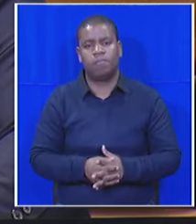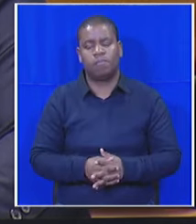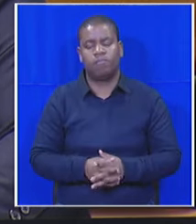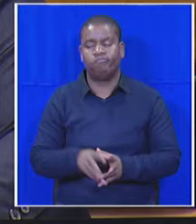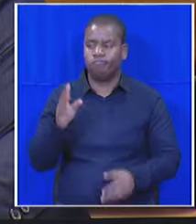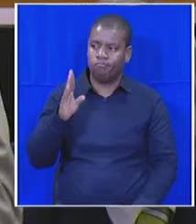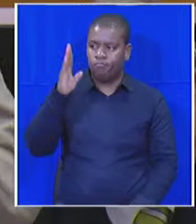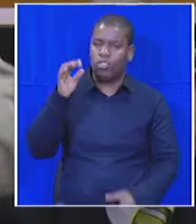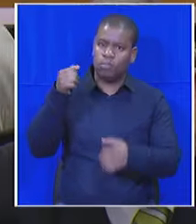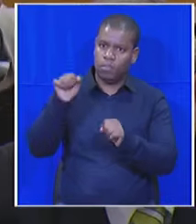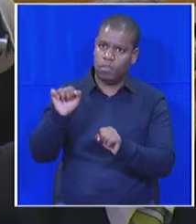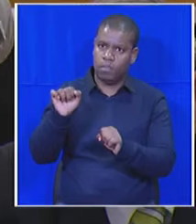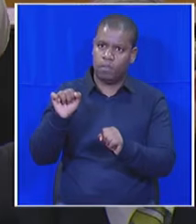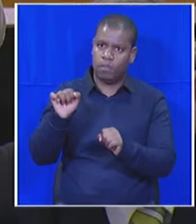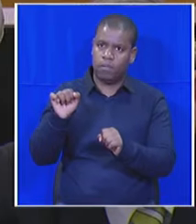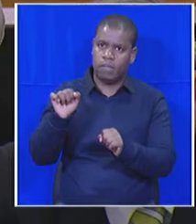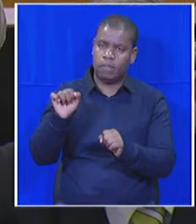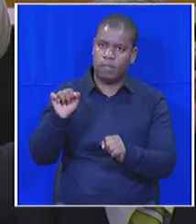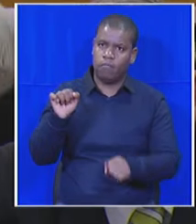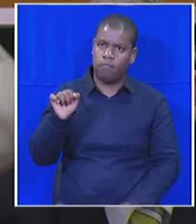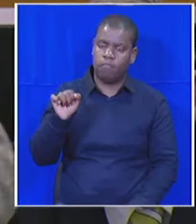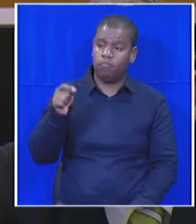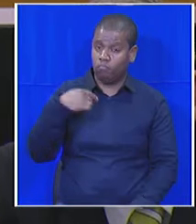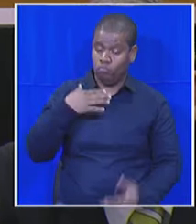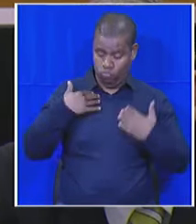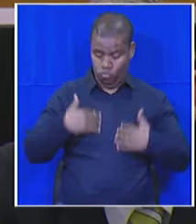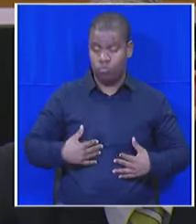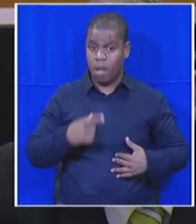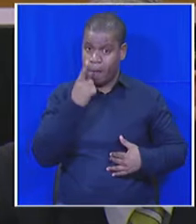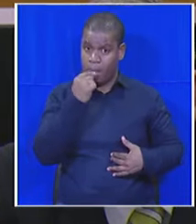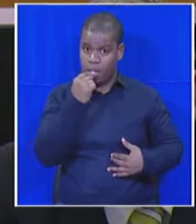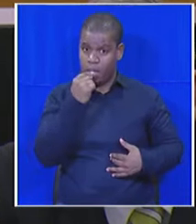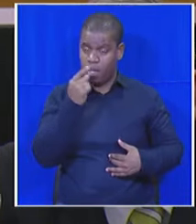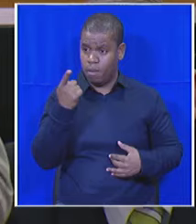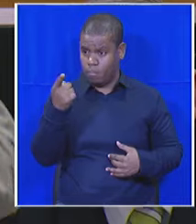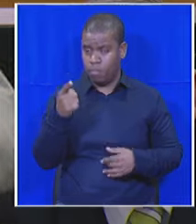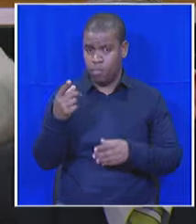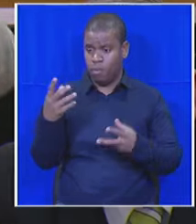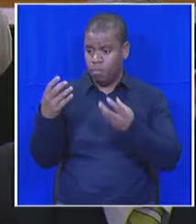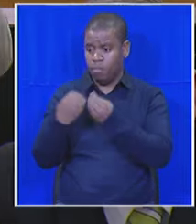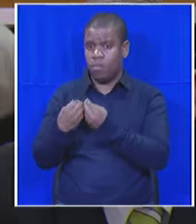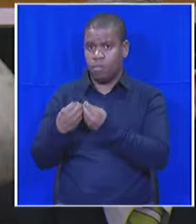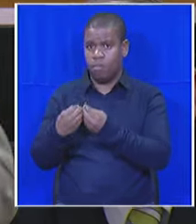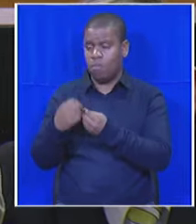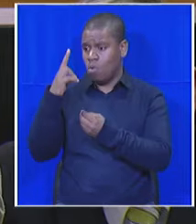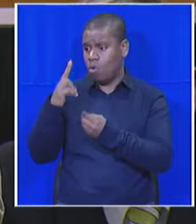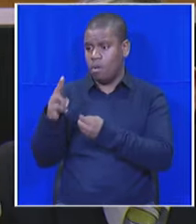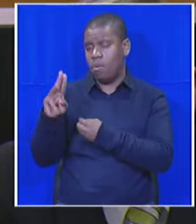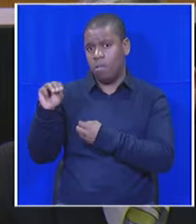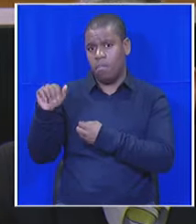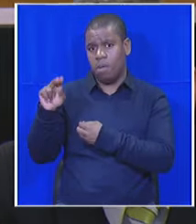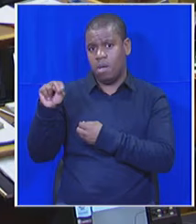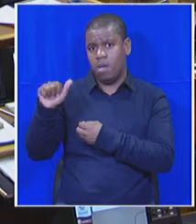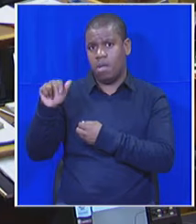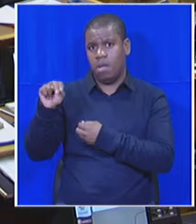Chairperson. Yes, honourable member. I can describe. Waters. She's got a pink top on, sitting next to a gentleman. Honourable Manana. There. Yes, there we